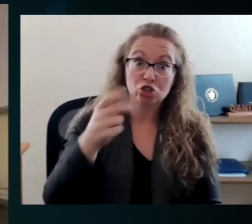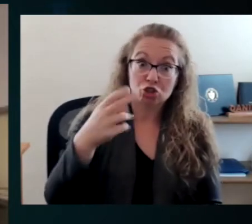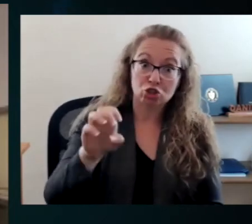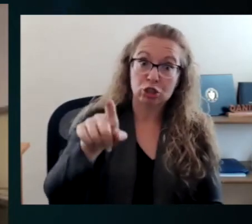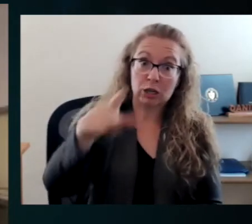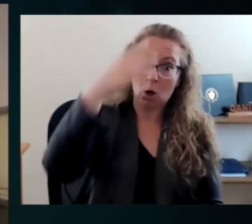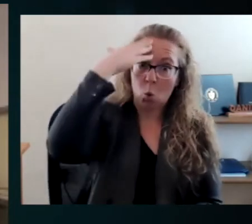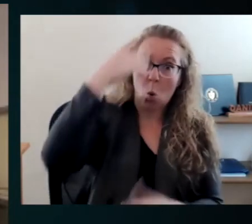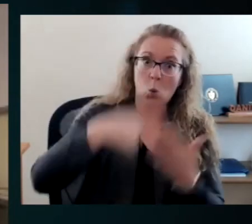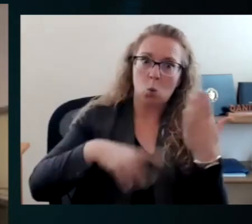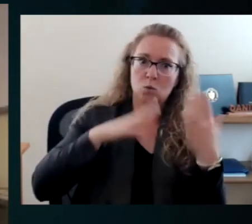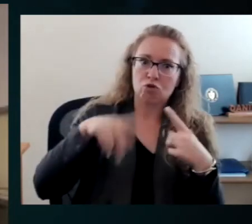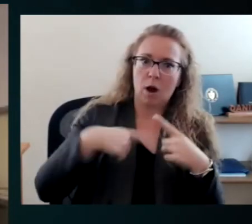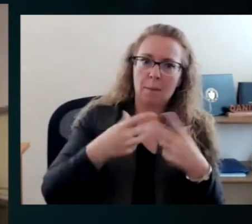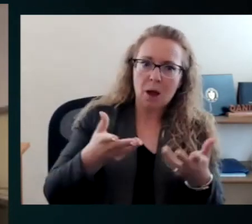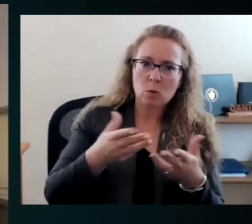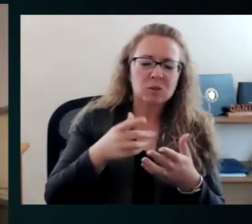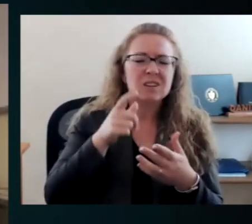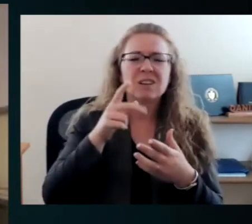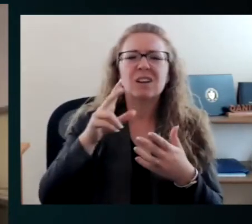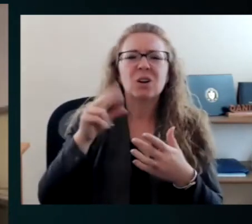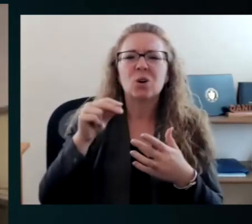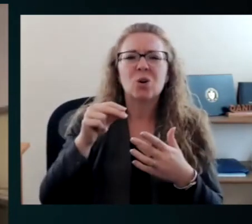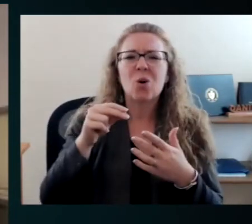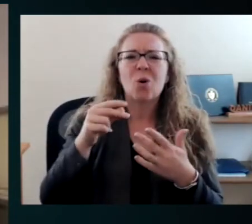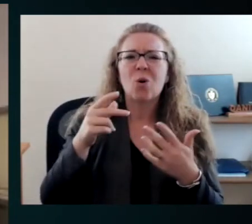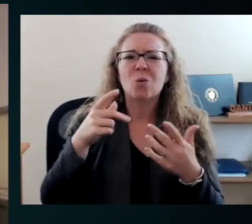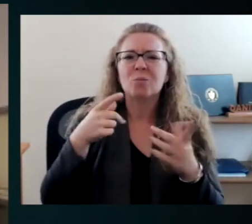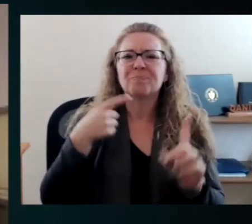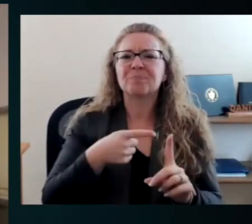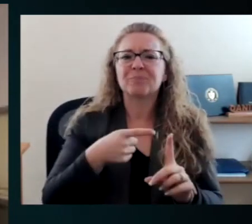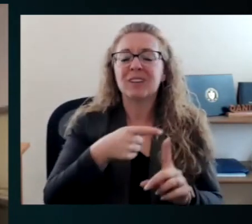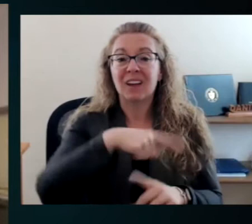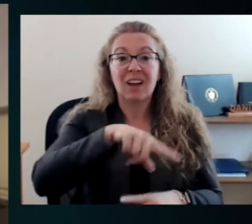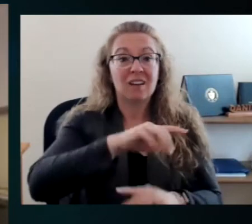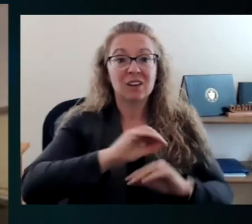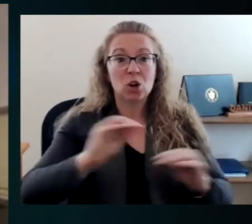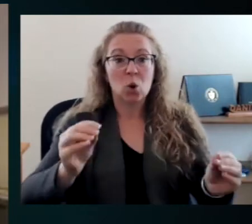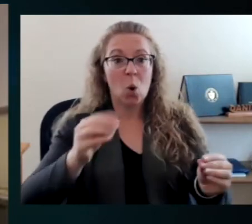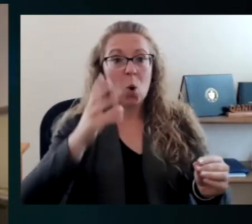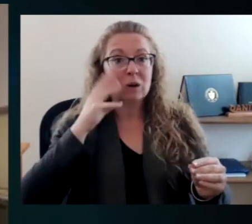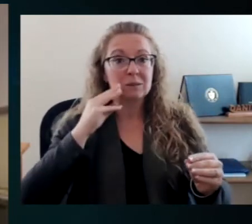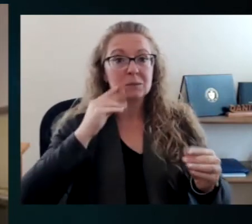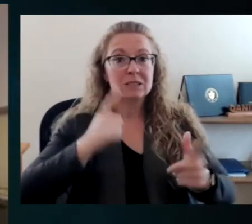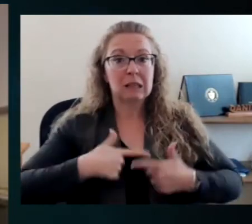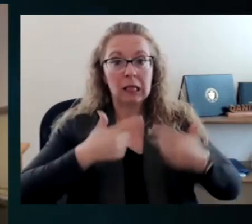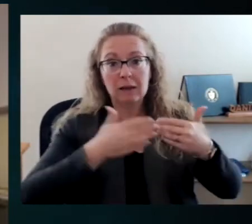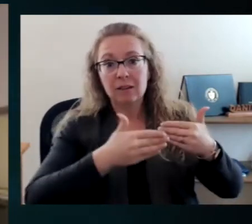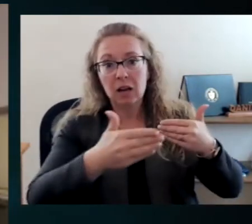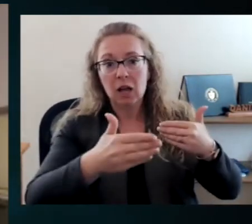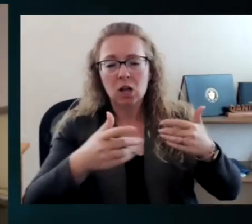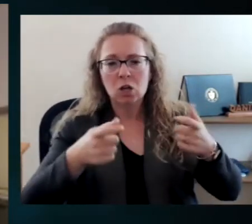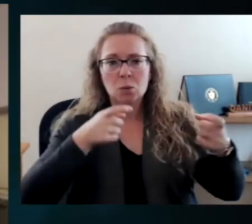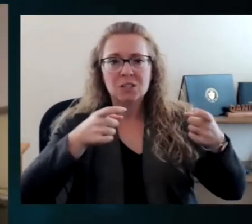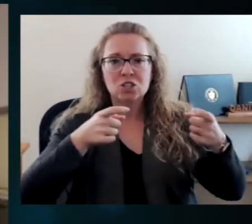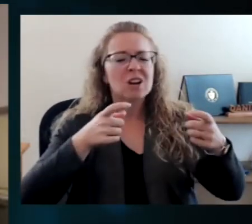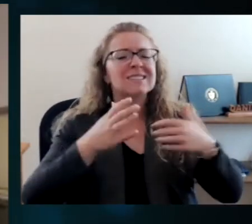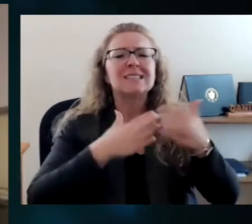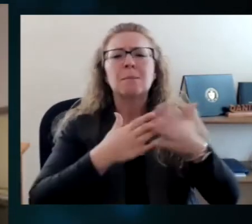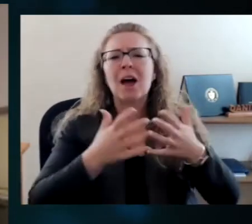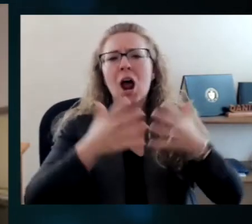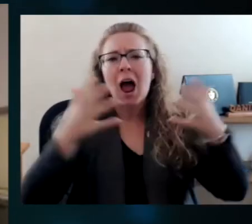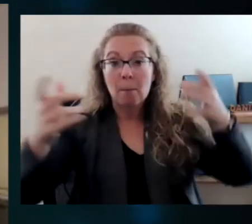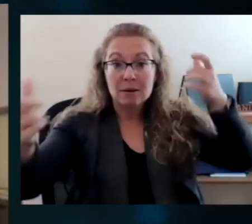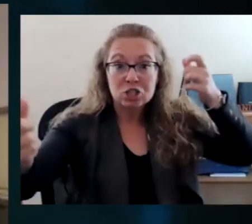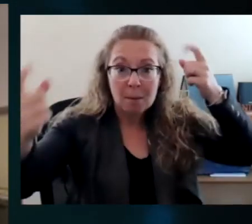It is not useful to put people that have no lived experience in charge, because no matter how empathetic you are, and I do thank you all for